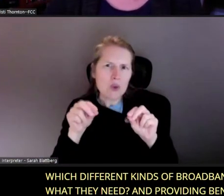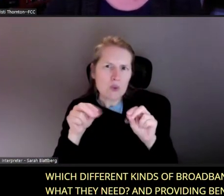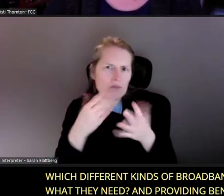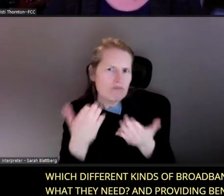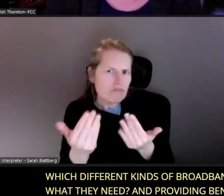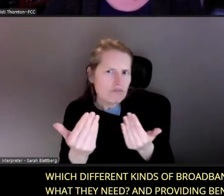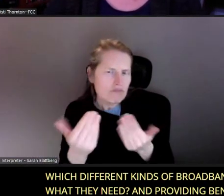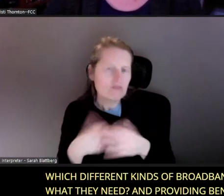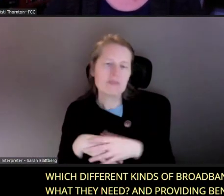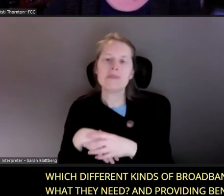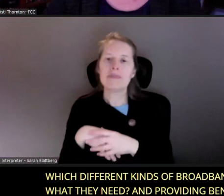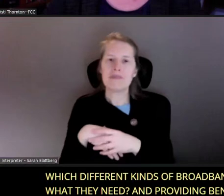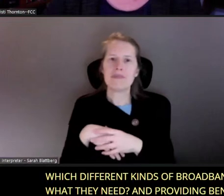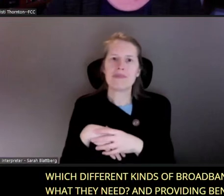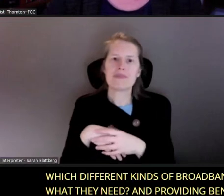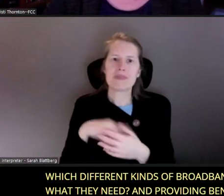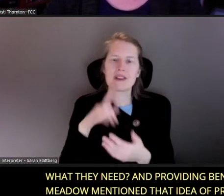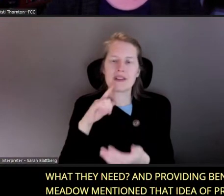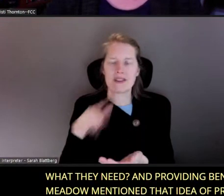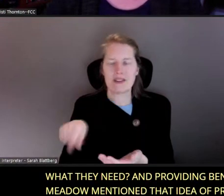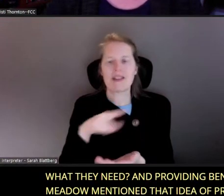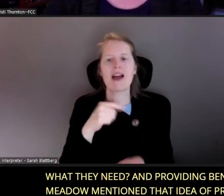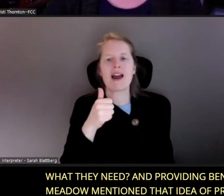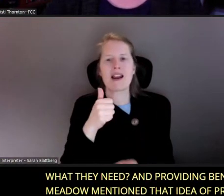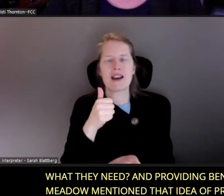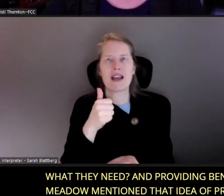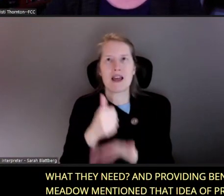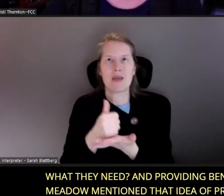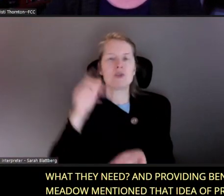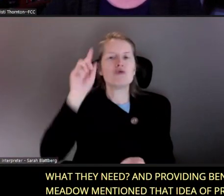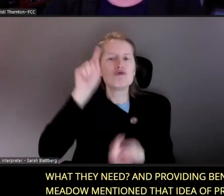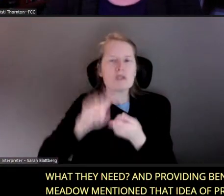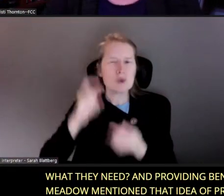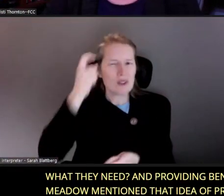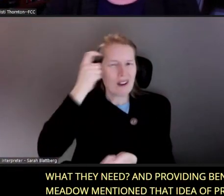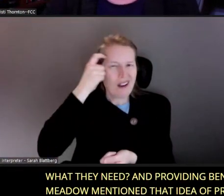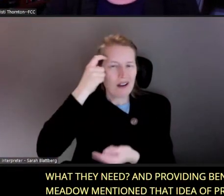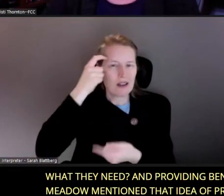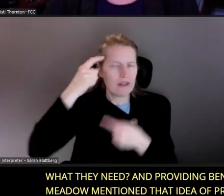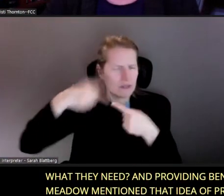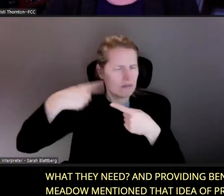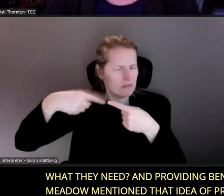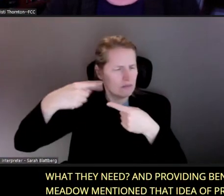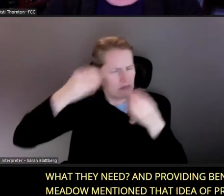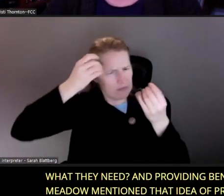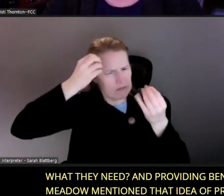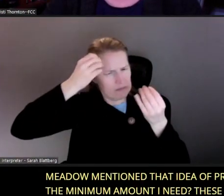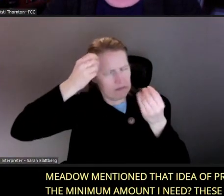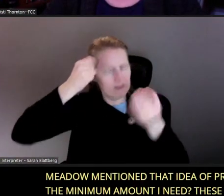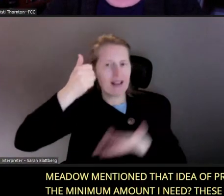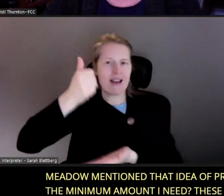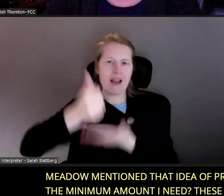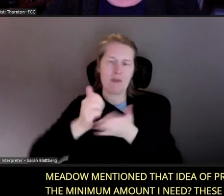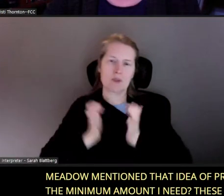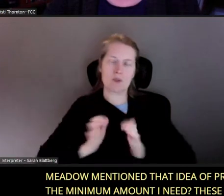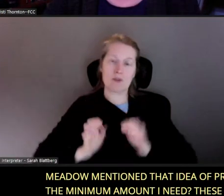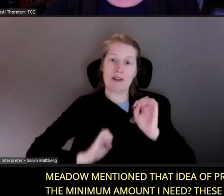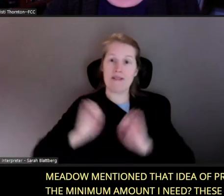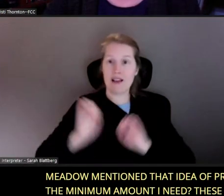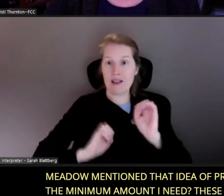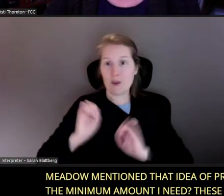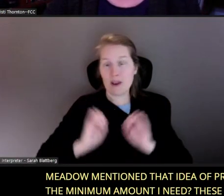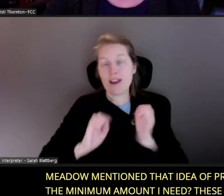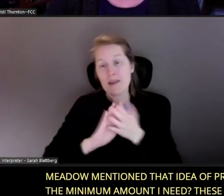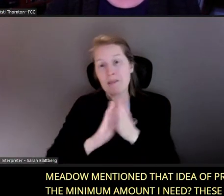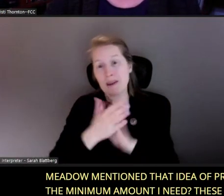These are the kind of things that reduce the cognitive effort for the consumer. It helps them evaluate the options and it helps them be a better